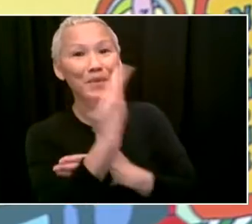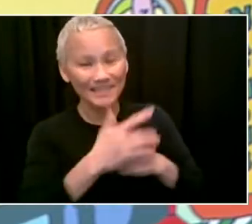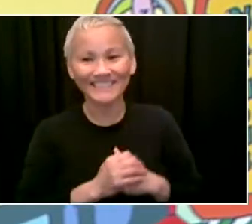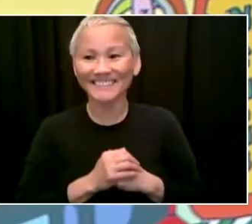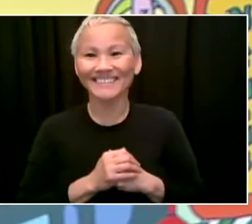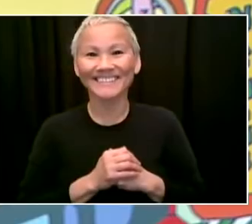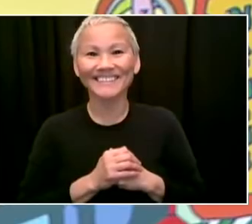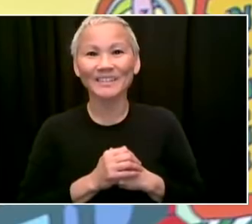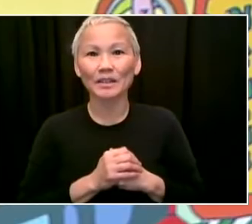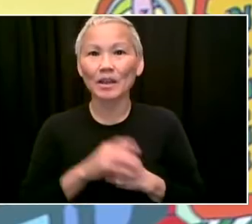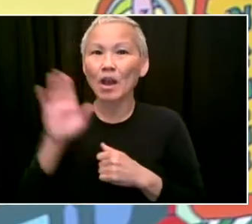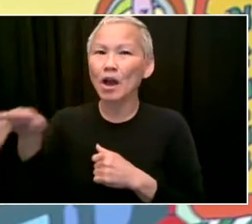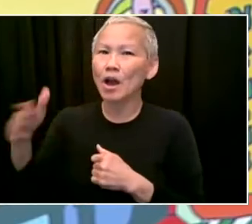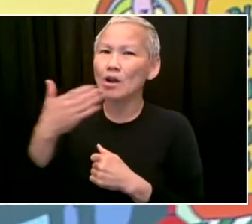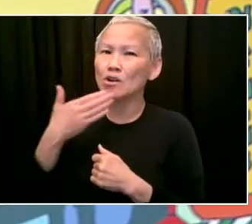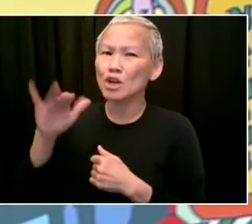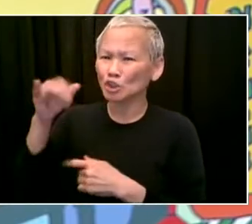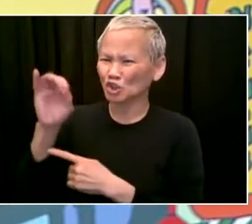tried, brother.